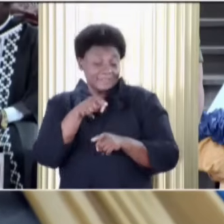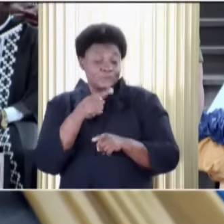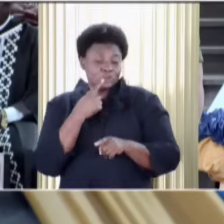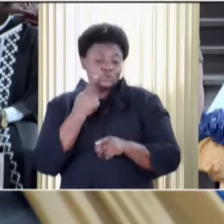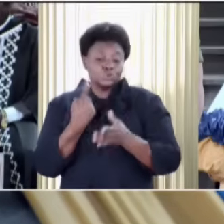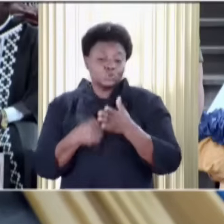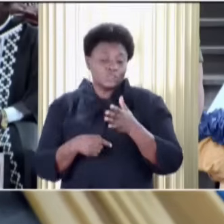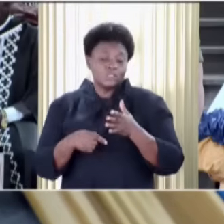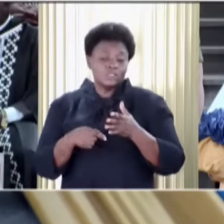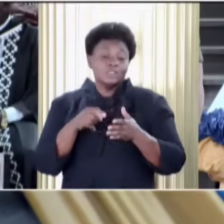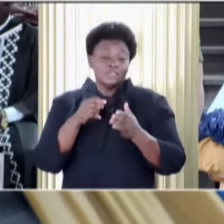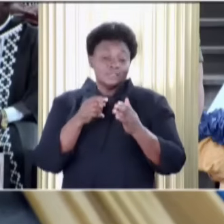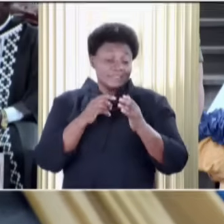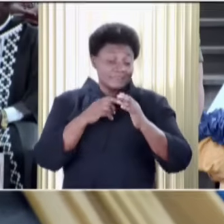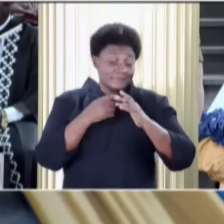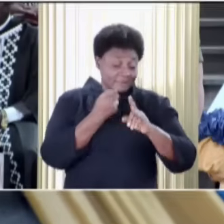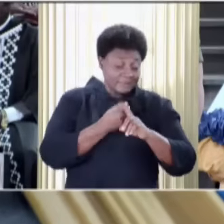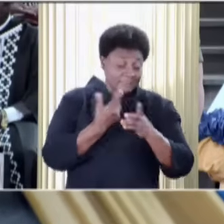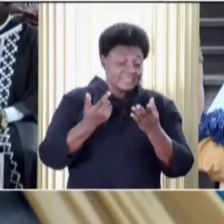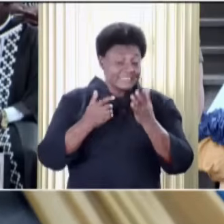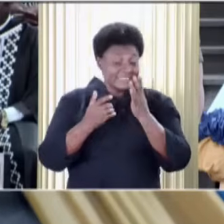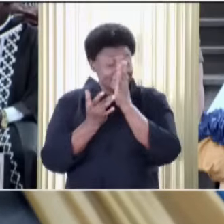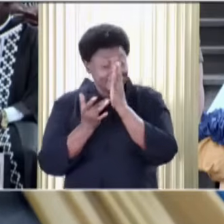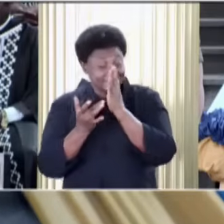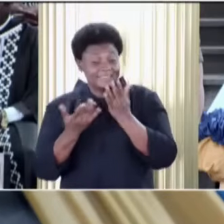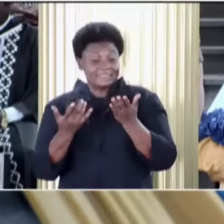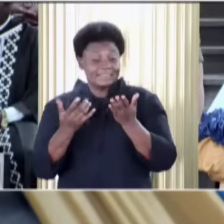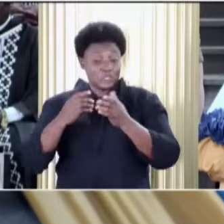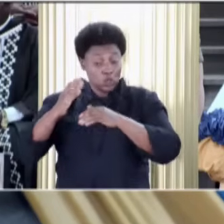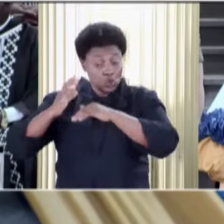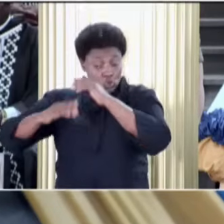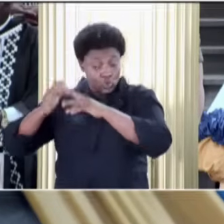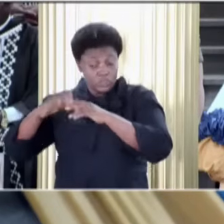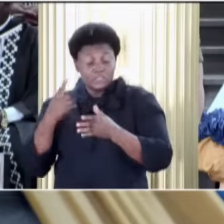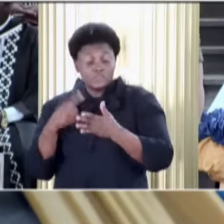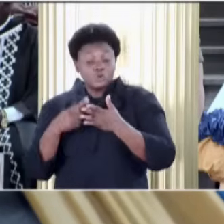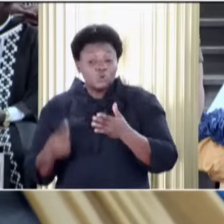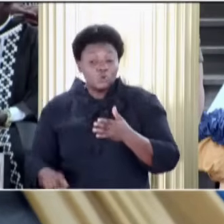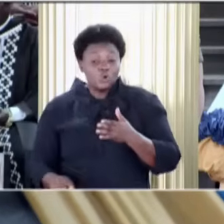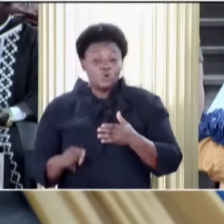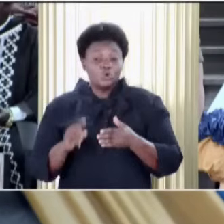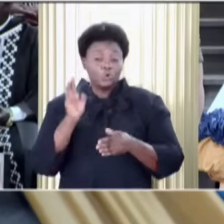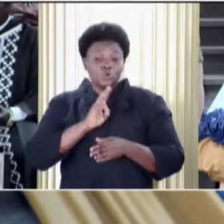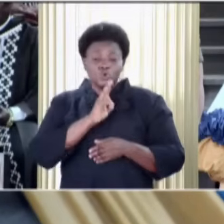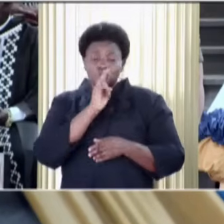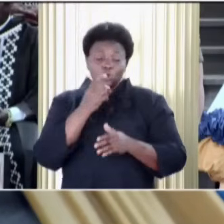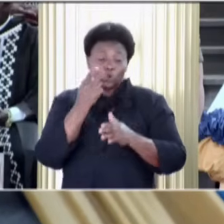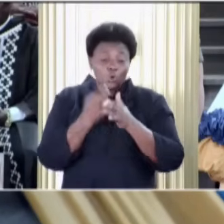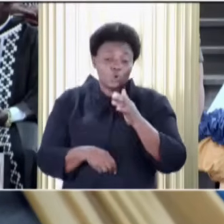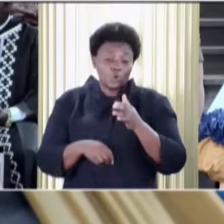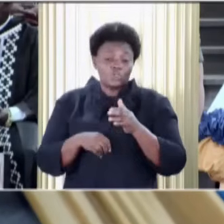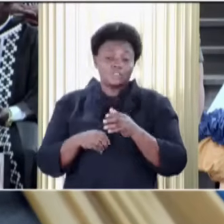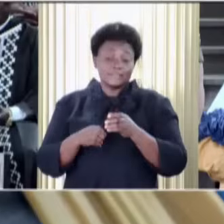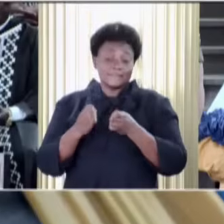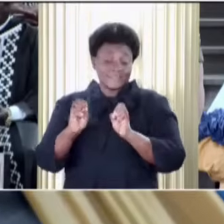prefabricated technology for the construction of the hostel as a cost-efficient